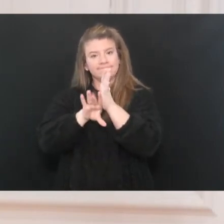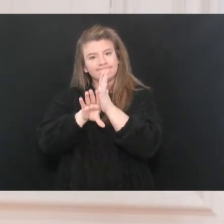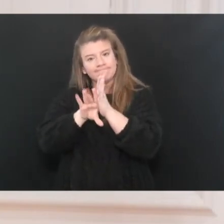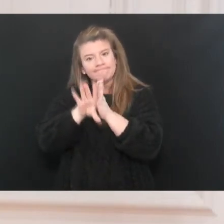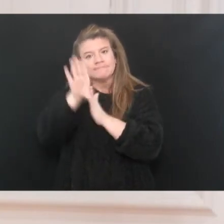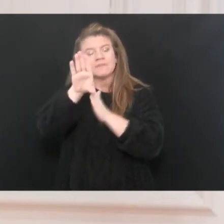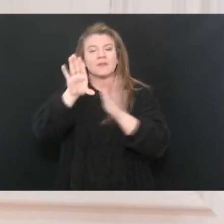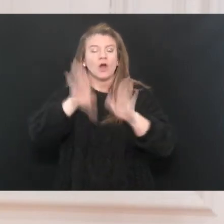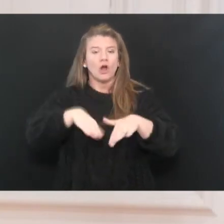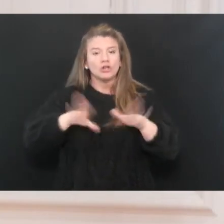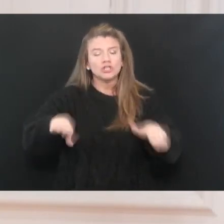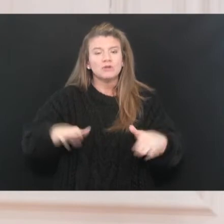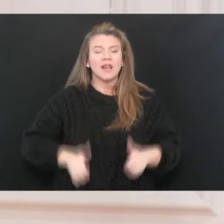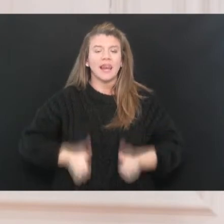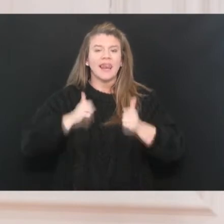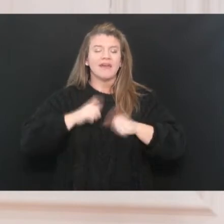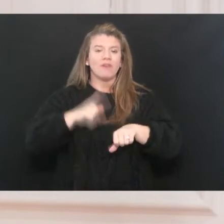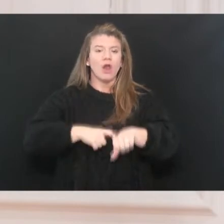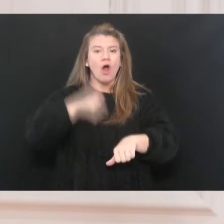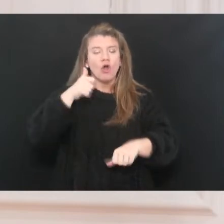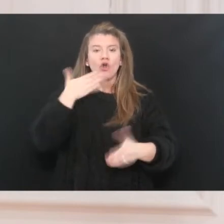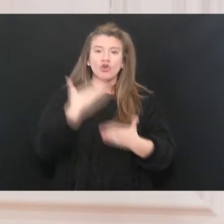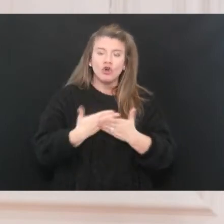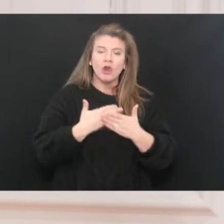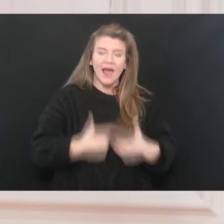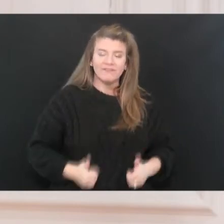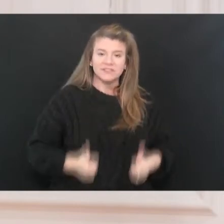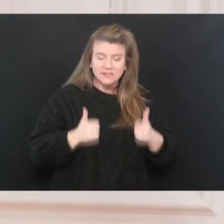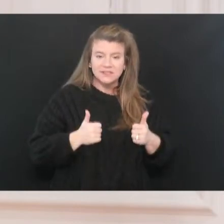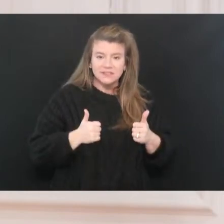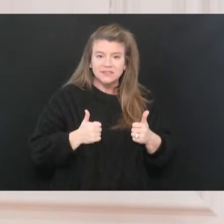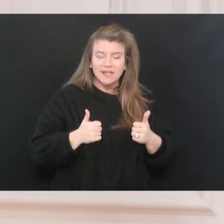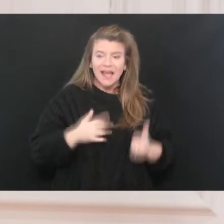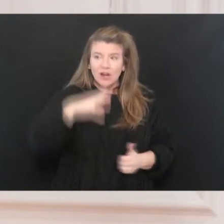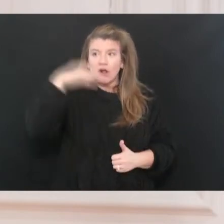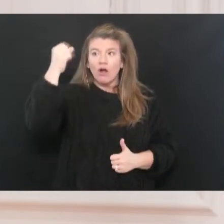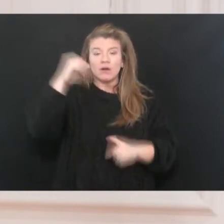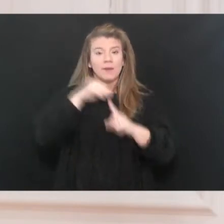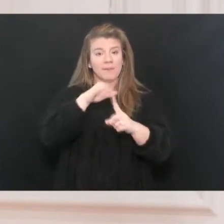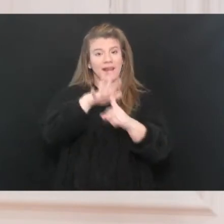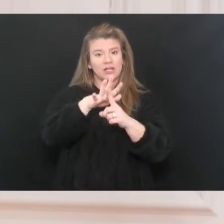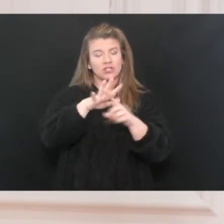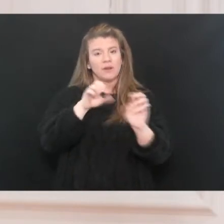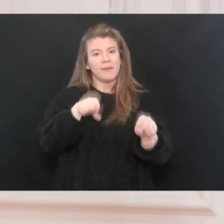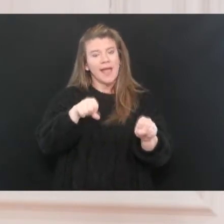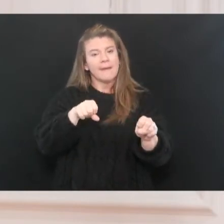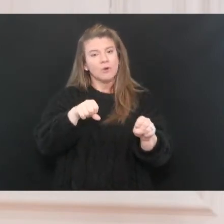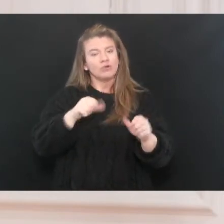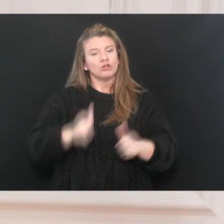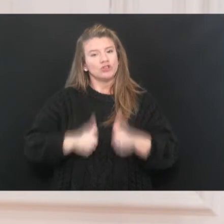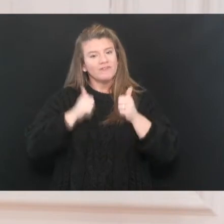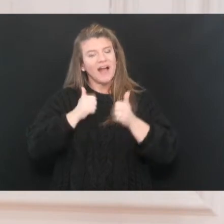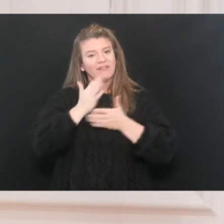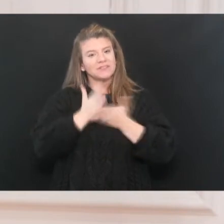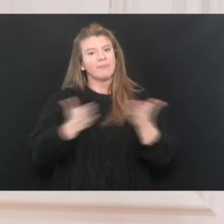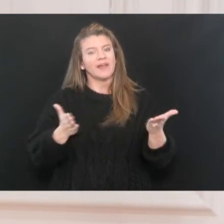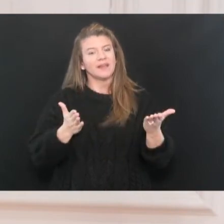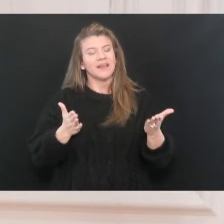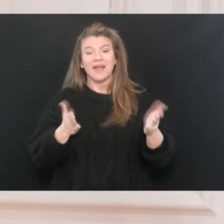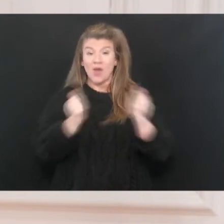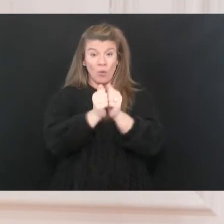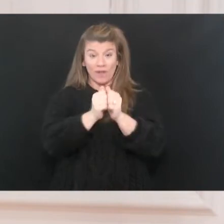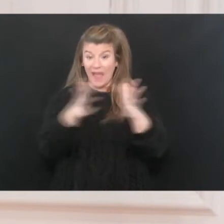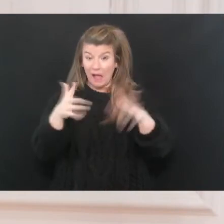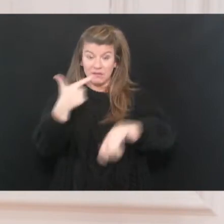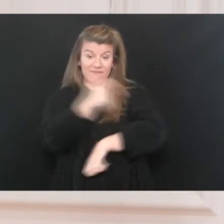children, live long, good lives, and our elders, be able to survive something that without the